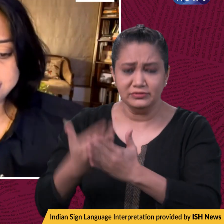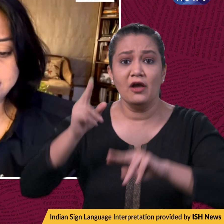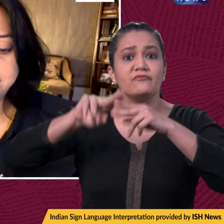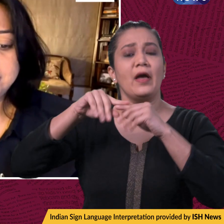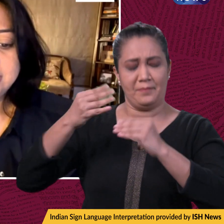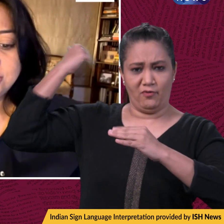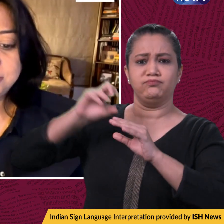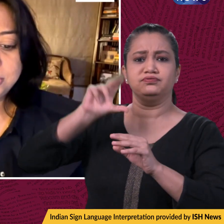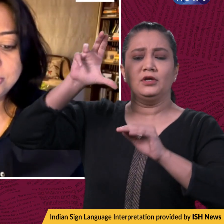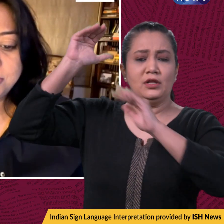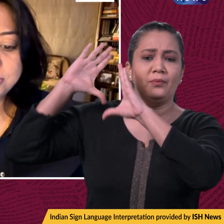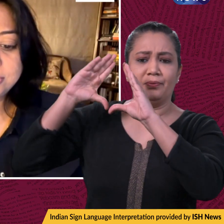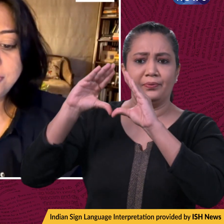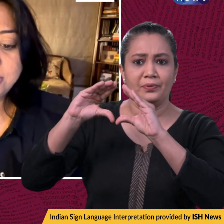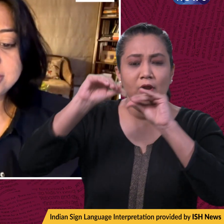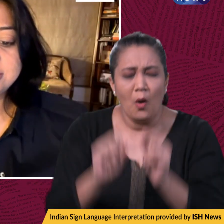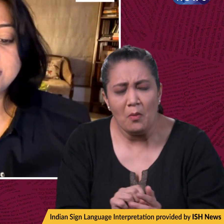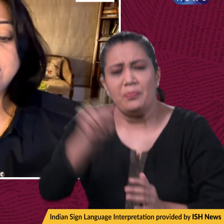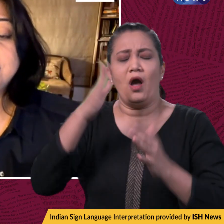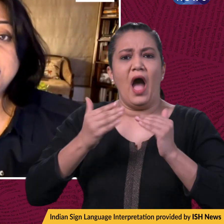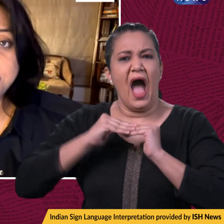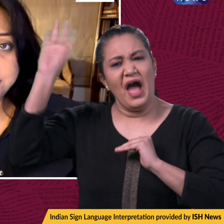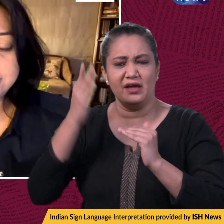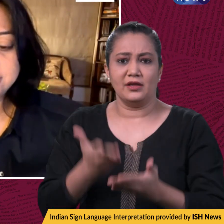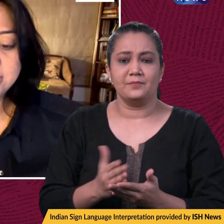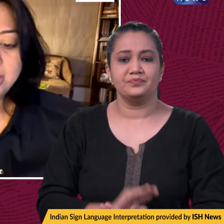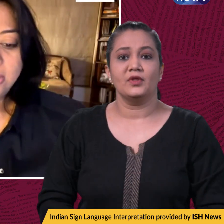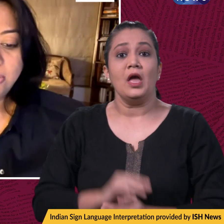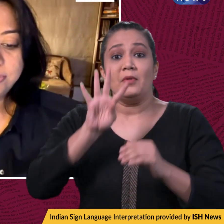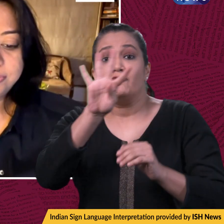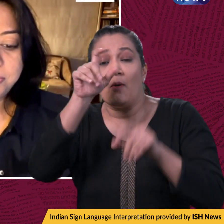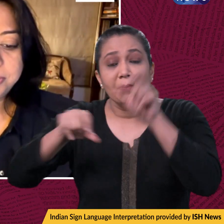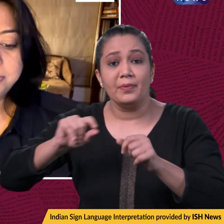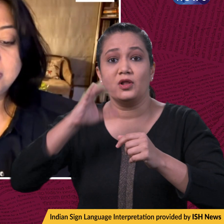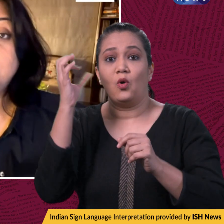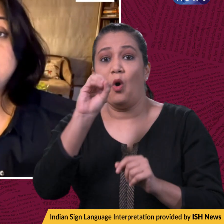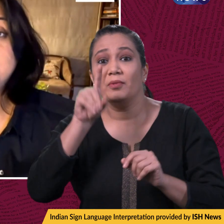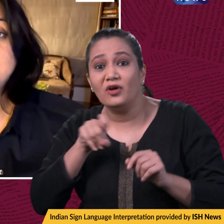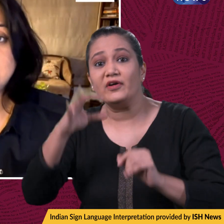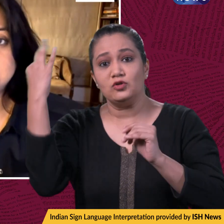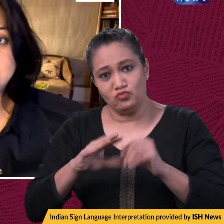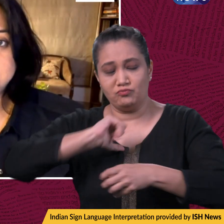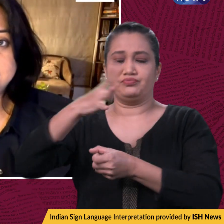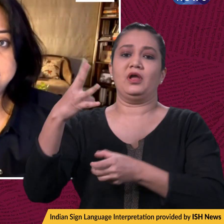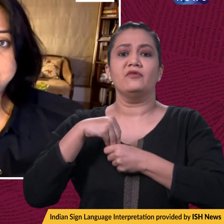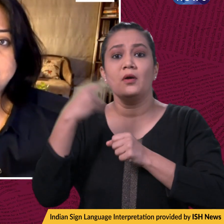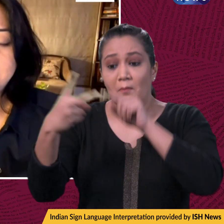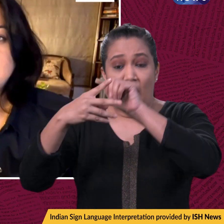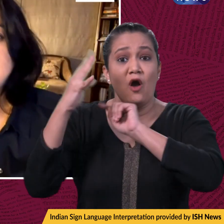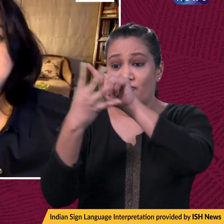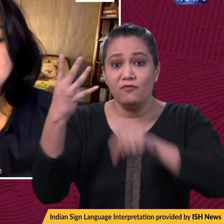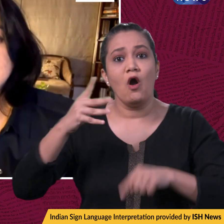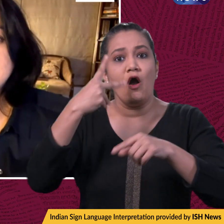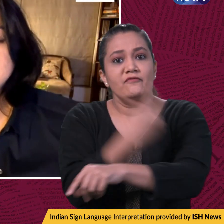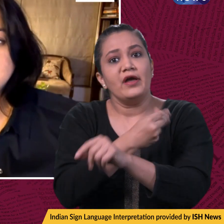February this year. Germany also reported 4 cases of the new variant. All of the 4 people were fully vaccinated.